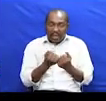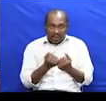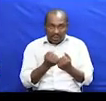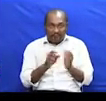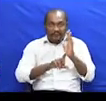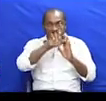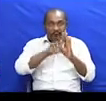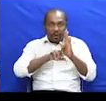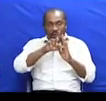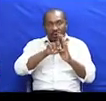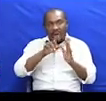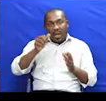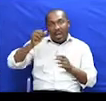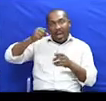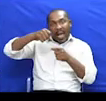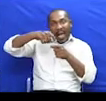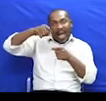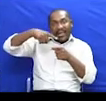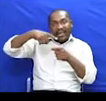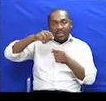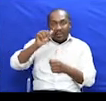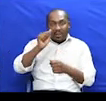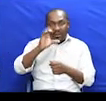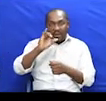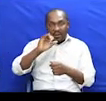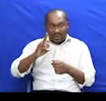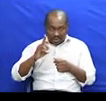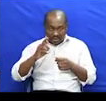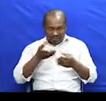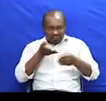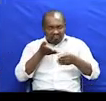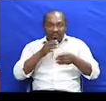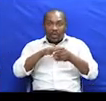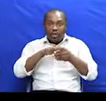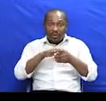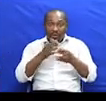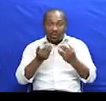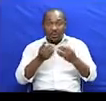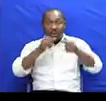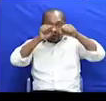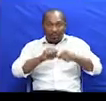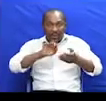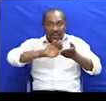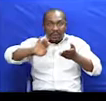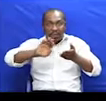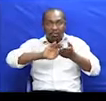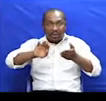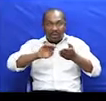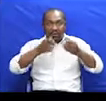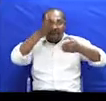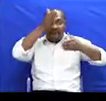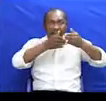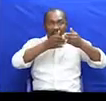used? How can I get the volume used? Then to get the volume used, you must subtract final minus